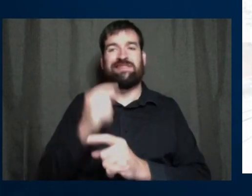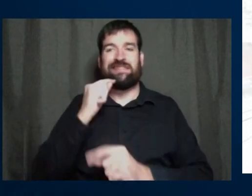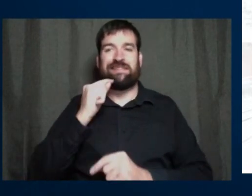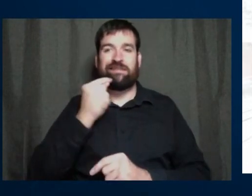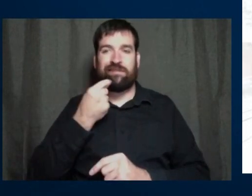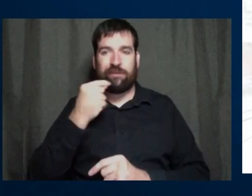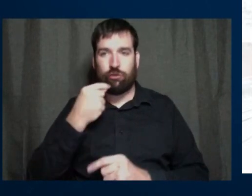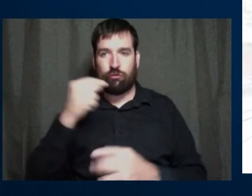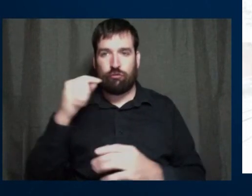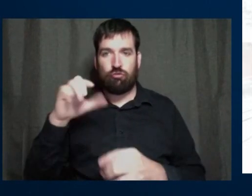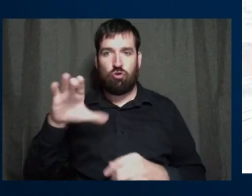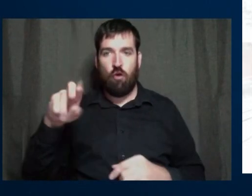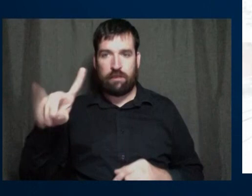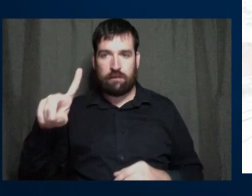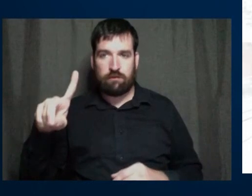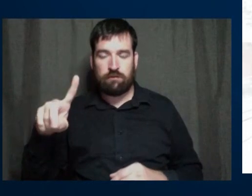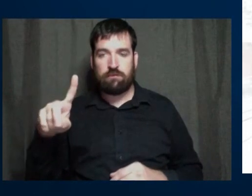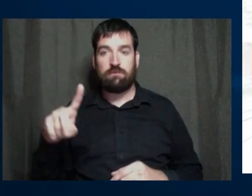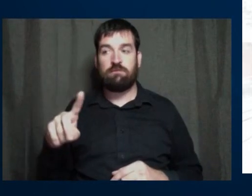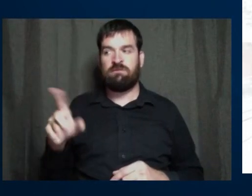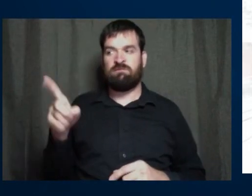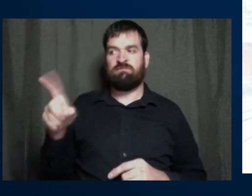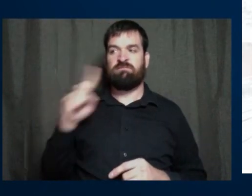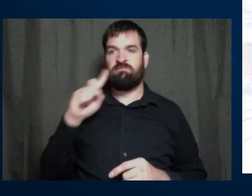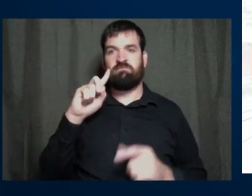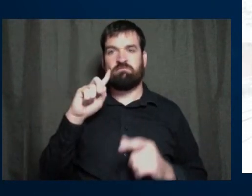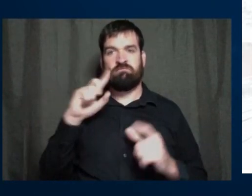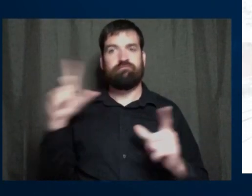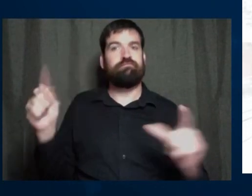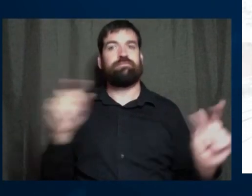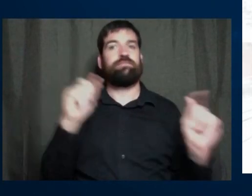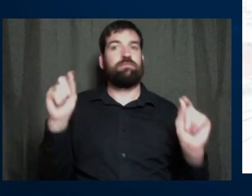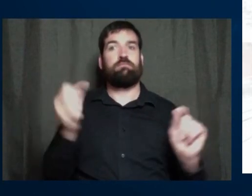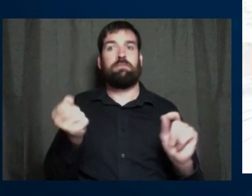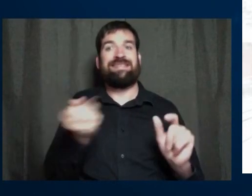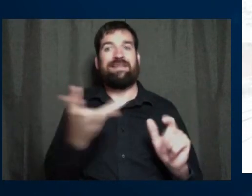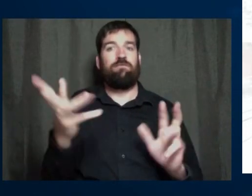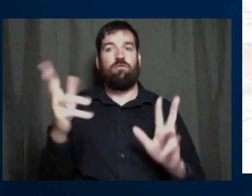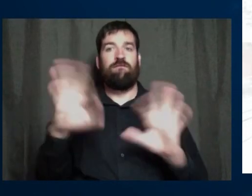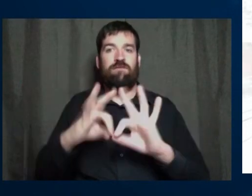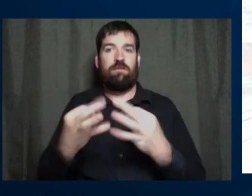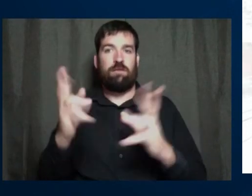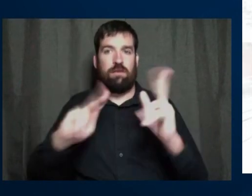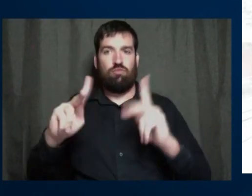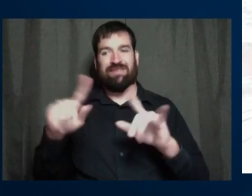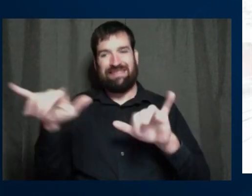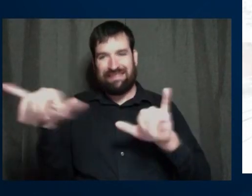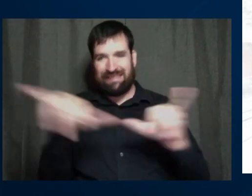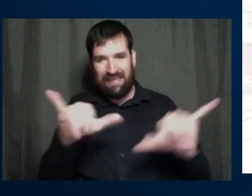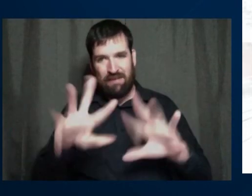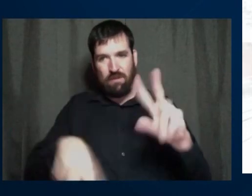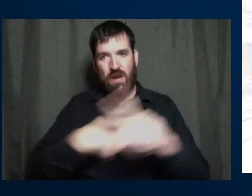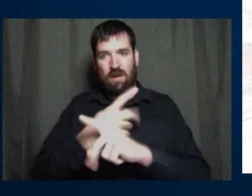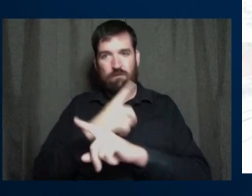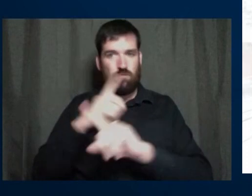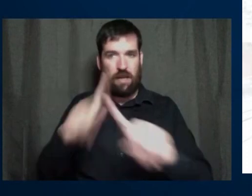and symptoms? So she said she's hearing more and more stories of multiple family members having the same type of reaction. Do we know anything about